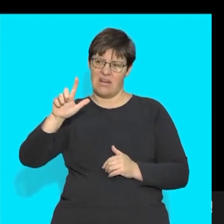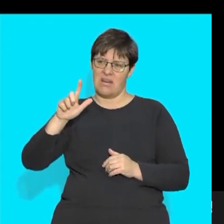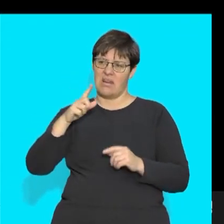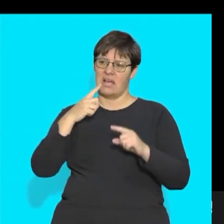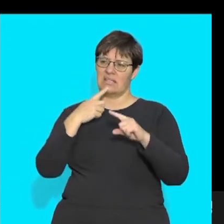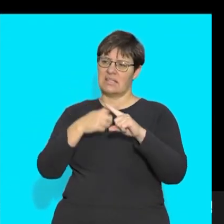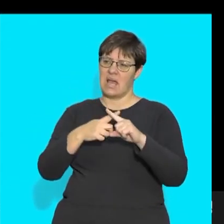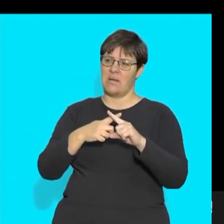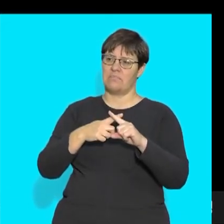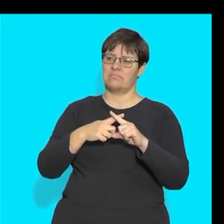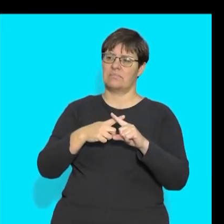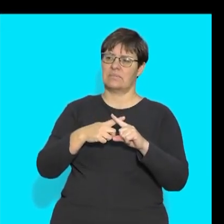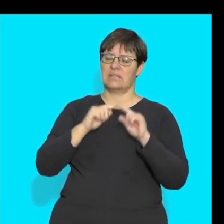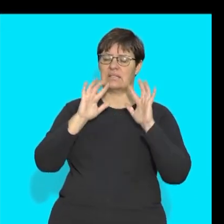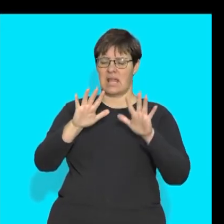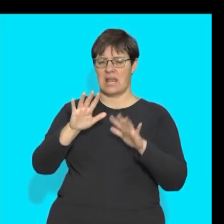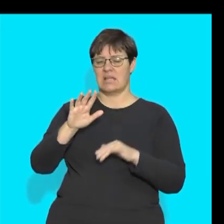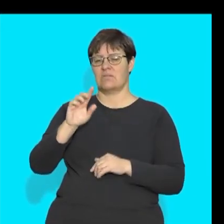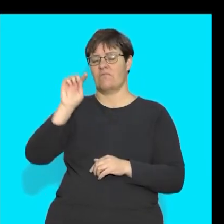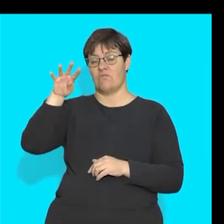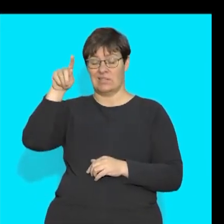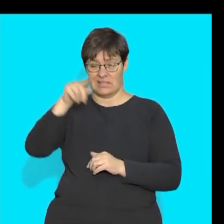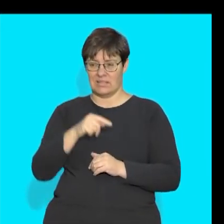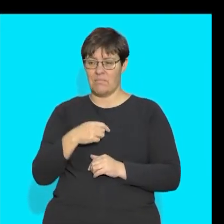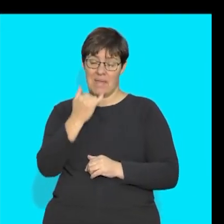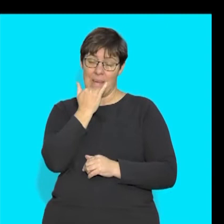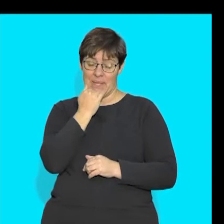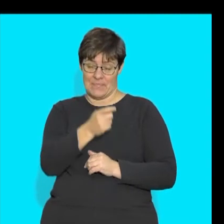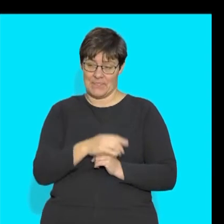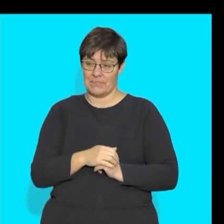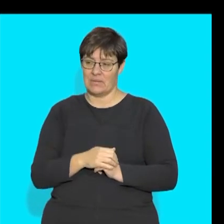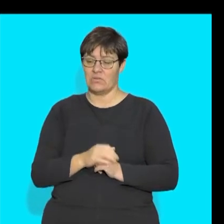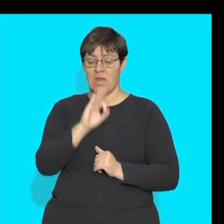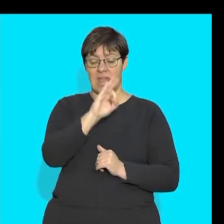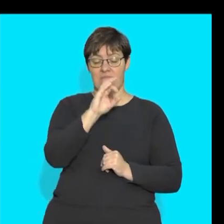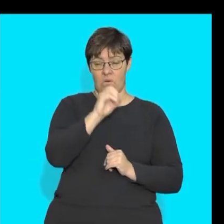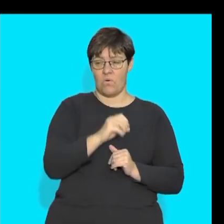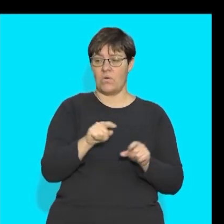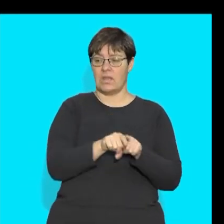value, and I'll tell you now why. So my FO is